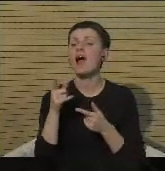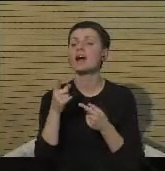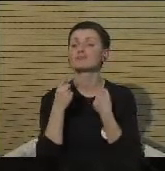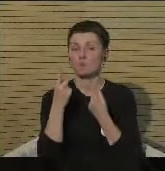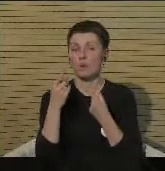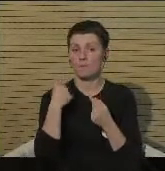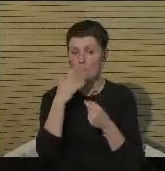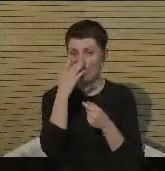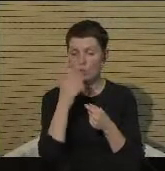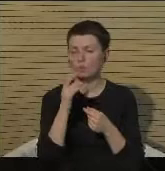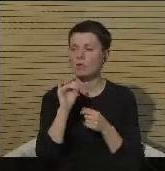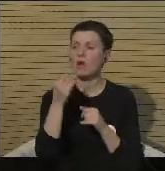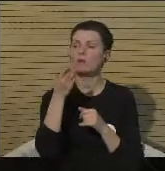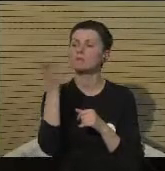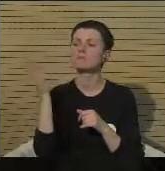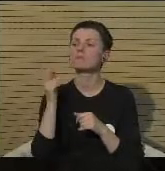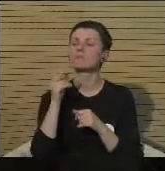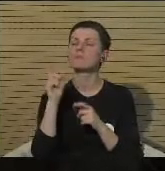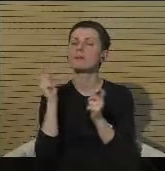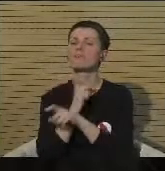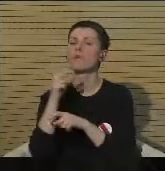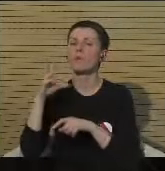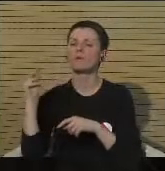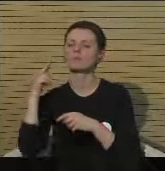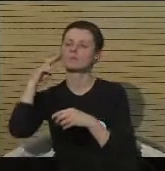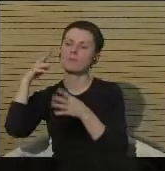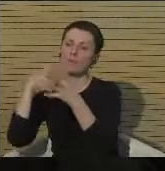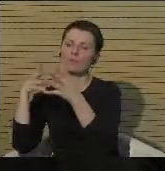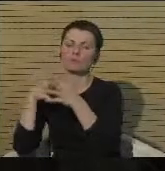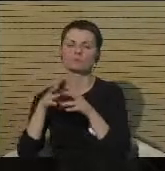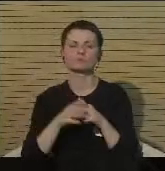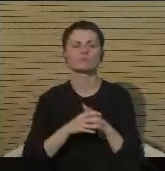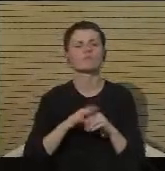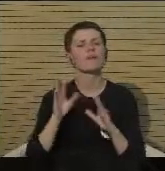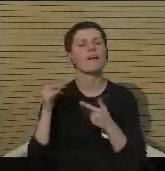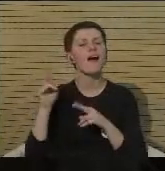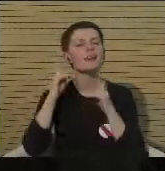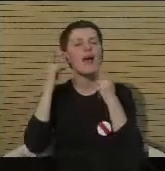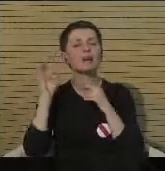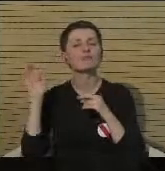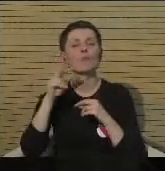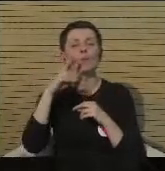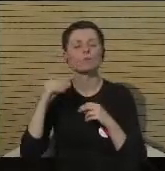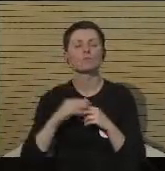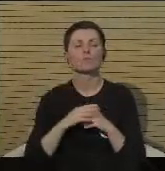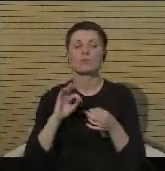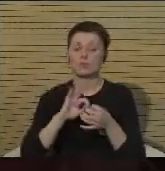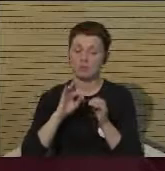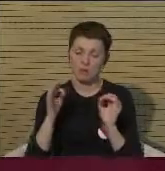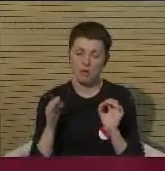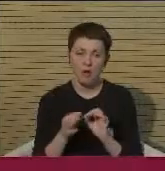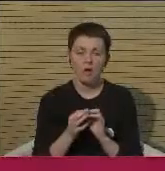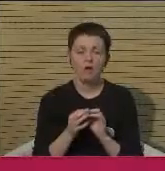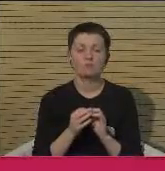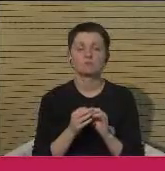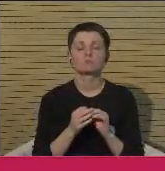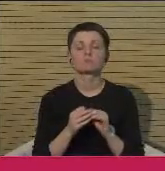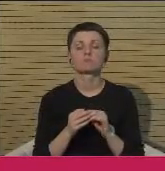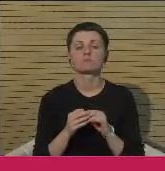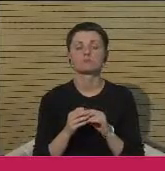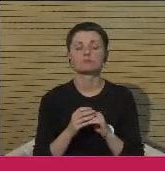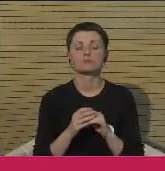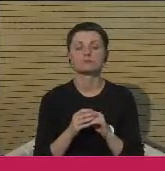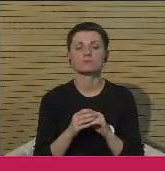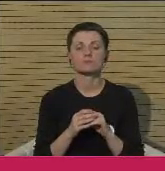countries, how do they react to the situation in Belarus? As was the EU reaction to